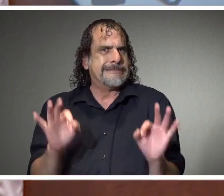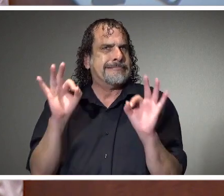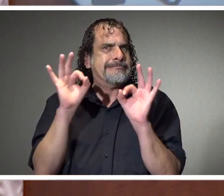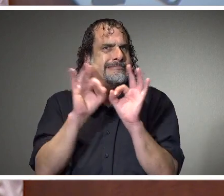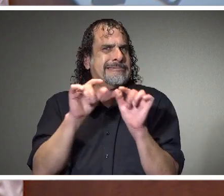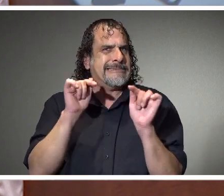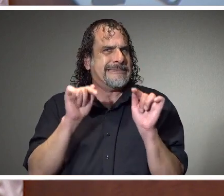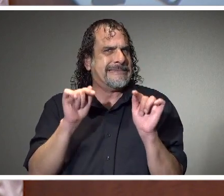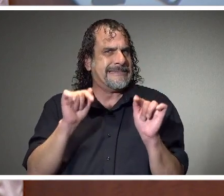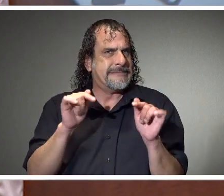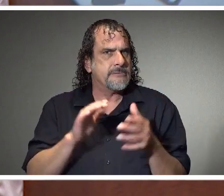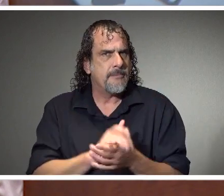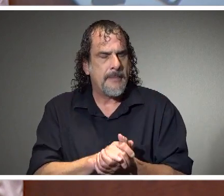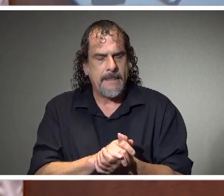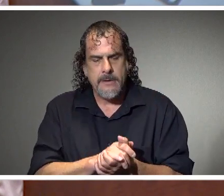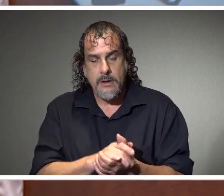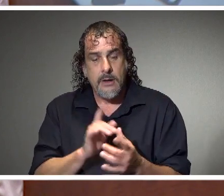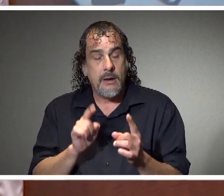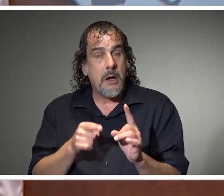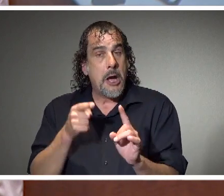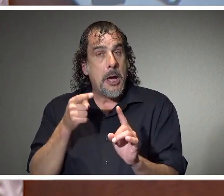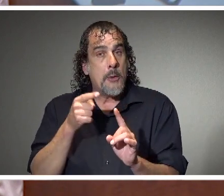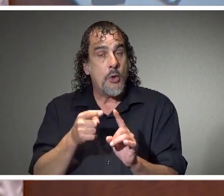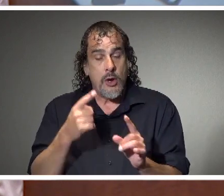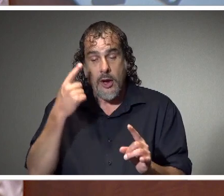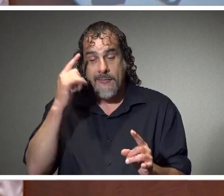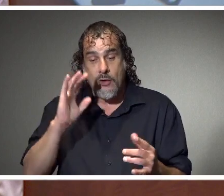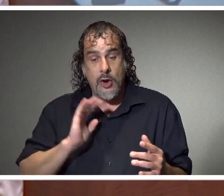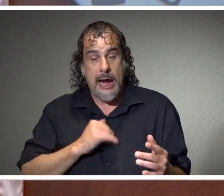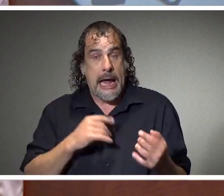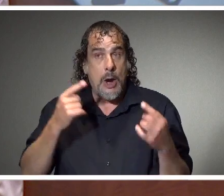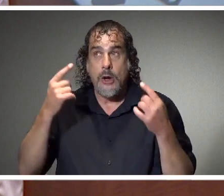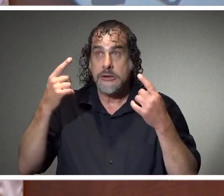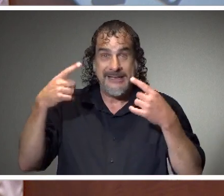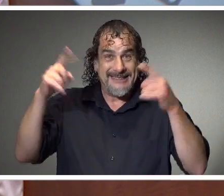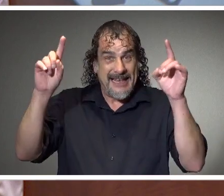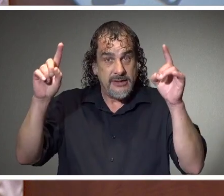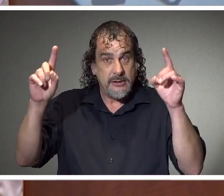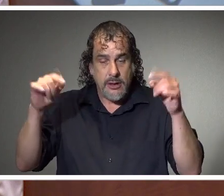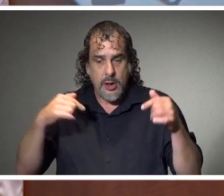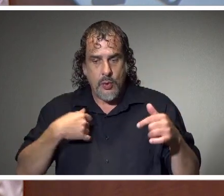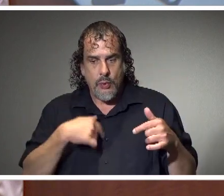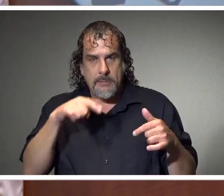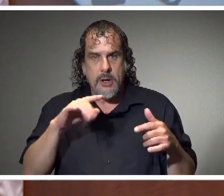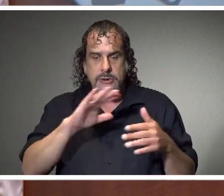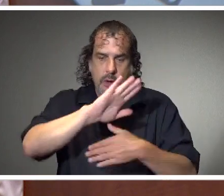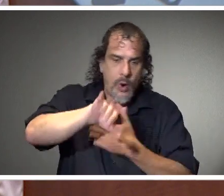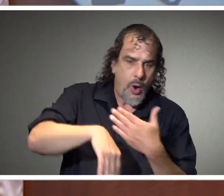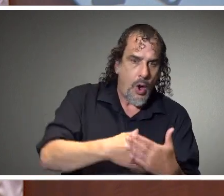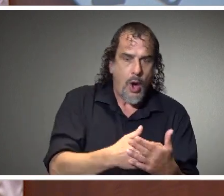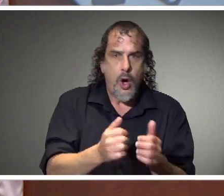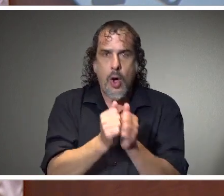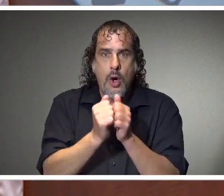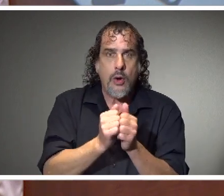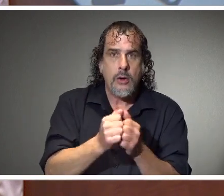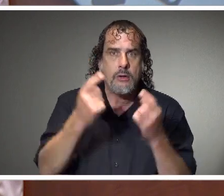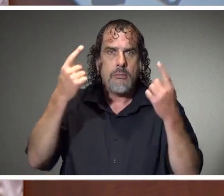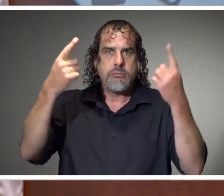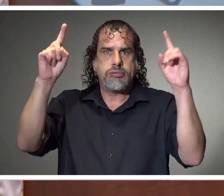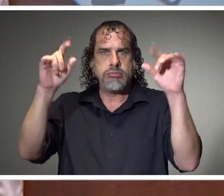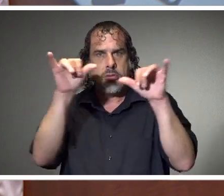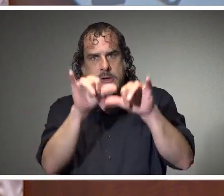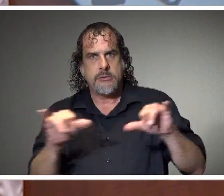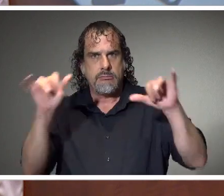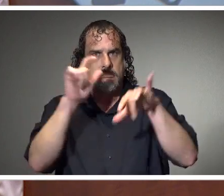The point being that for mission success, we all succeed together. As the governor said,